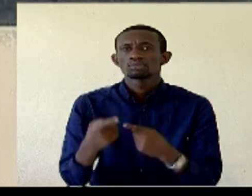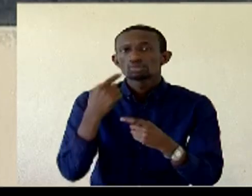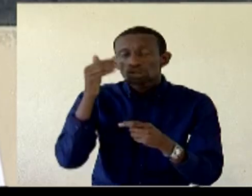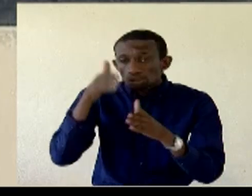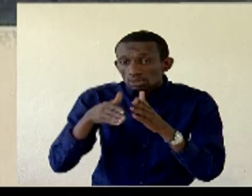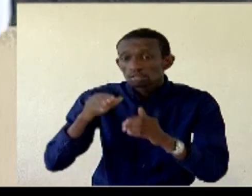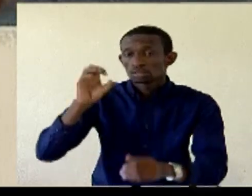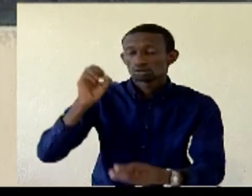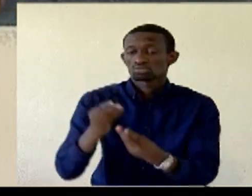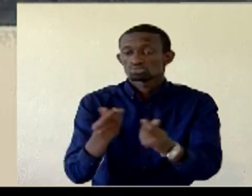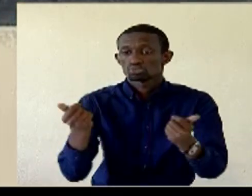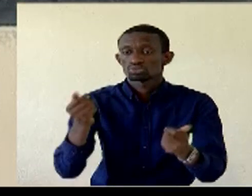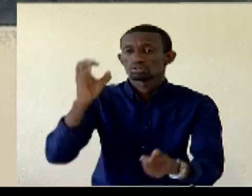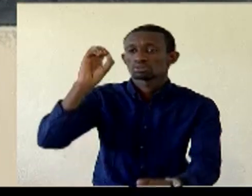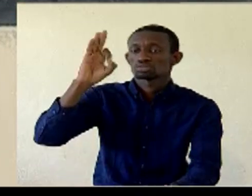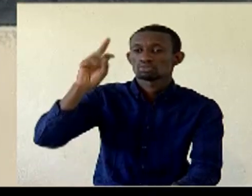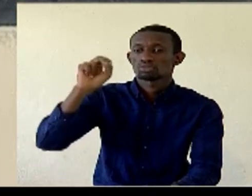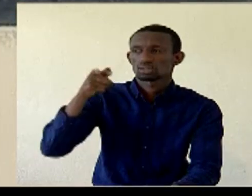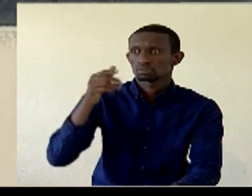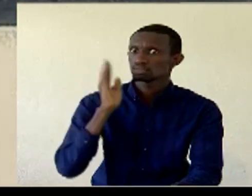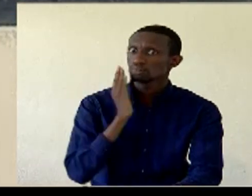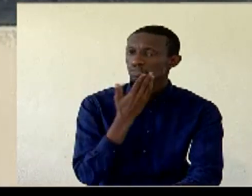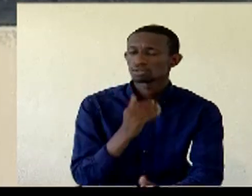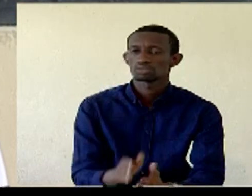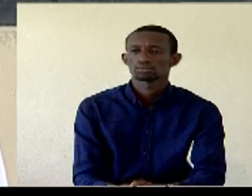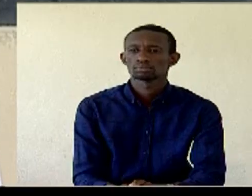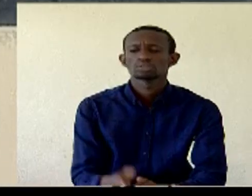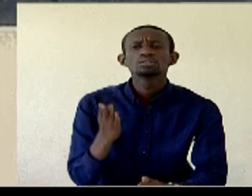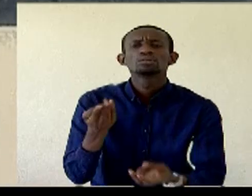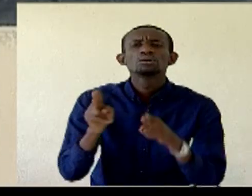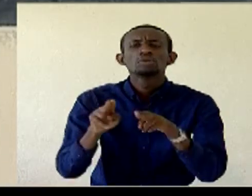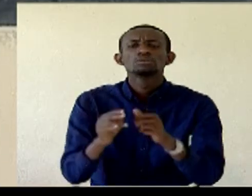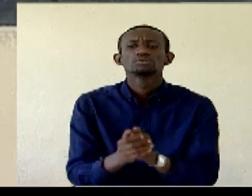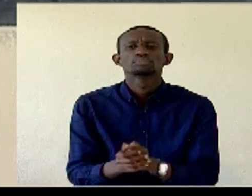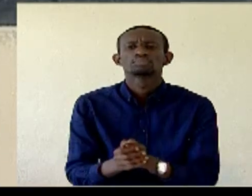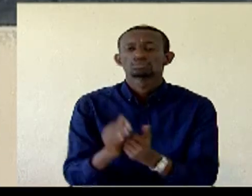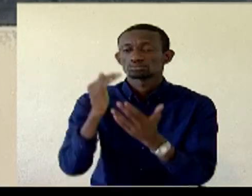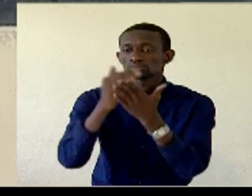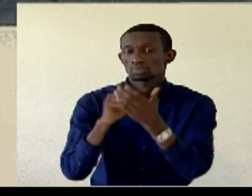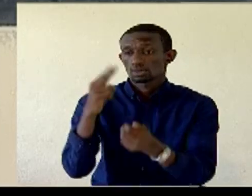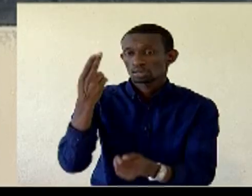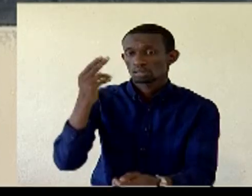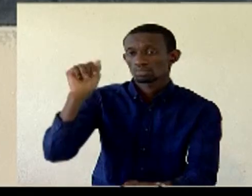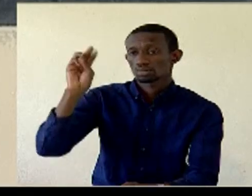if these amines are put in water, this is what happened. Secondary